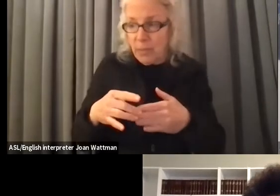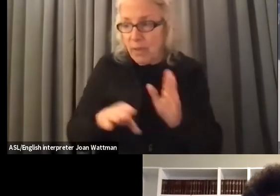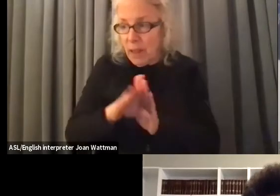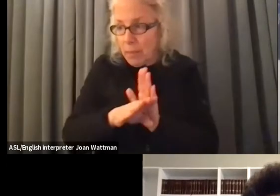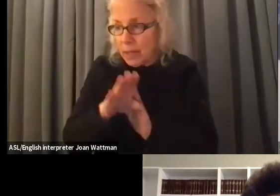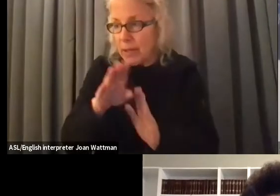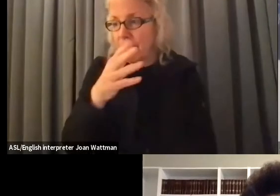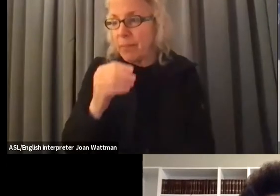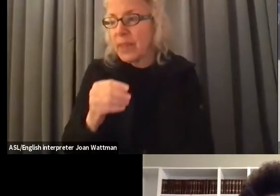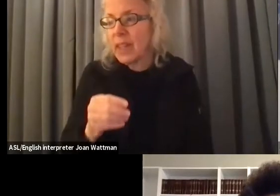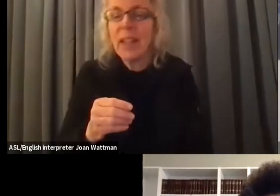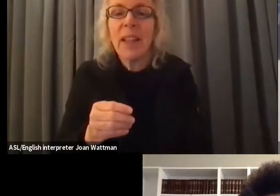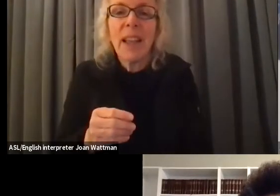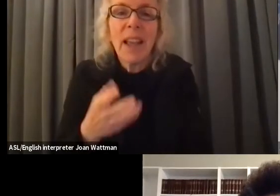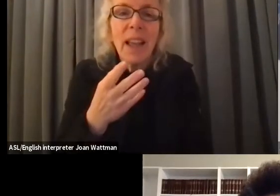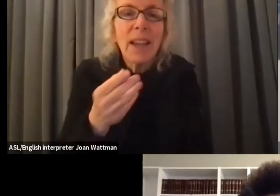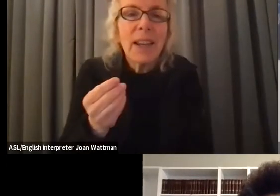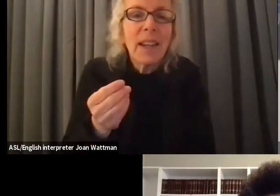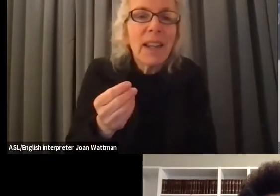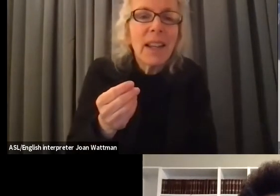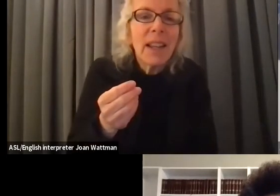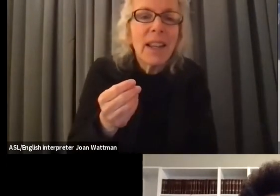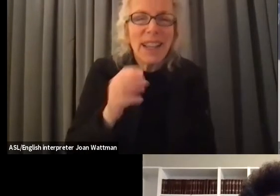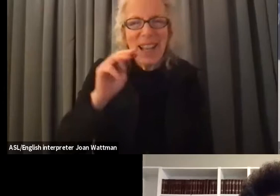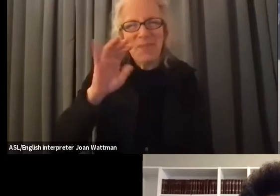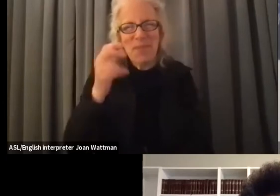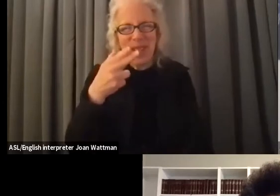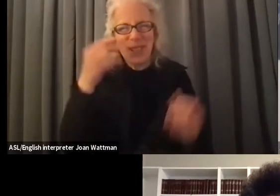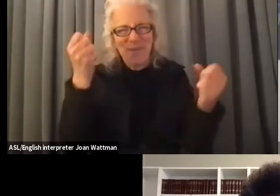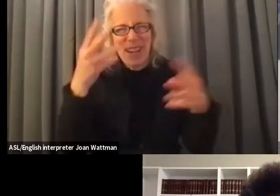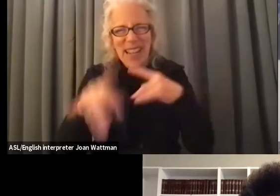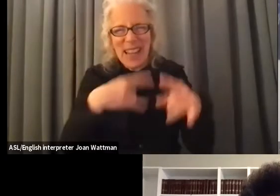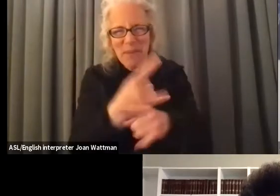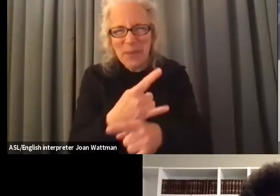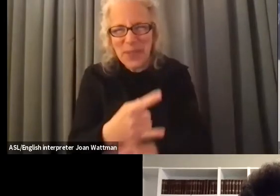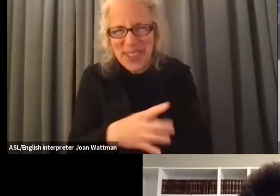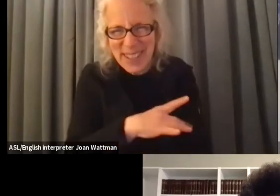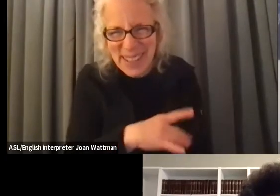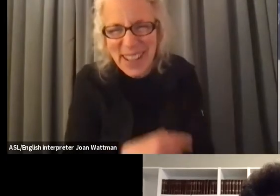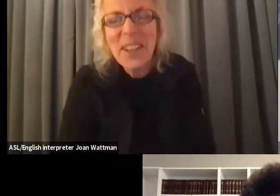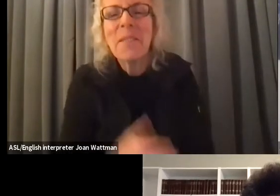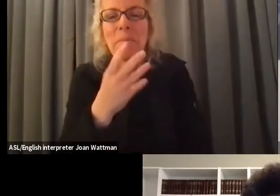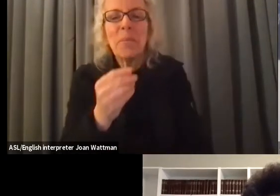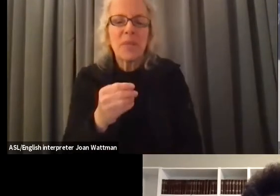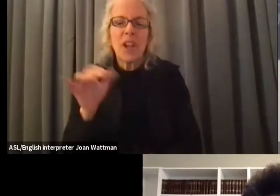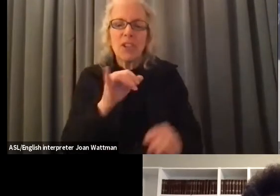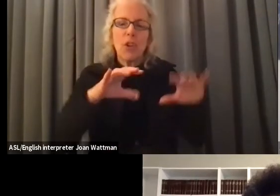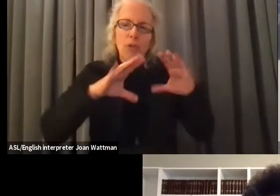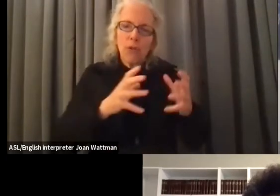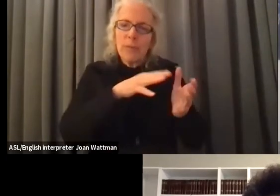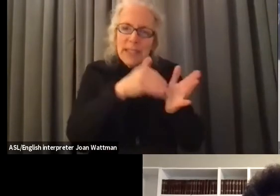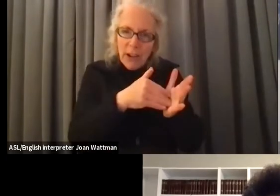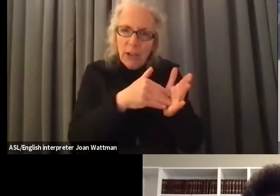leadership styles, I'm noticing the Michigan alums, and highlighted group-centered